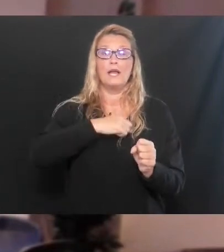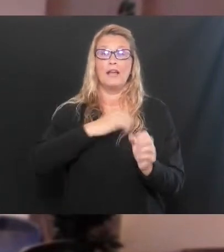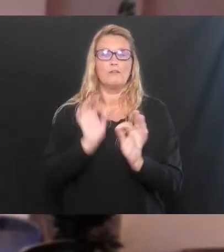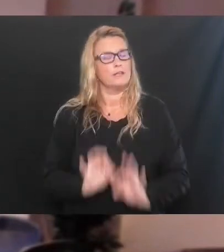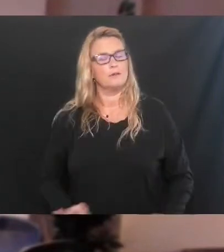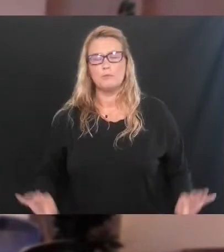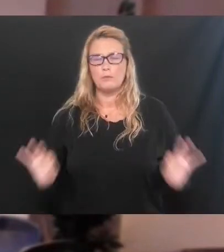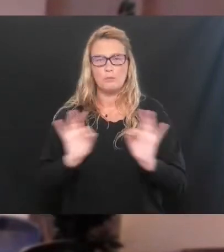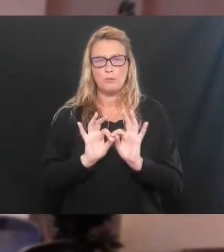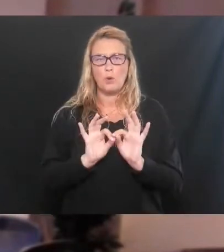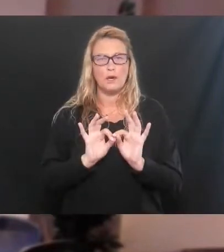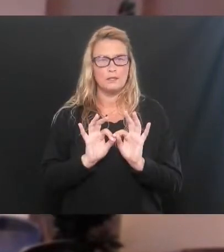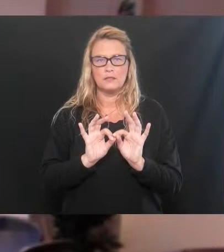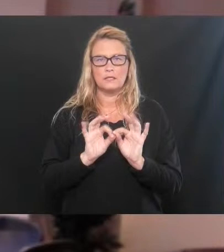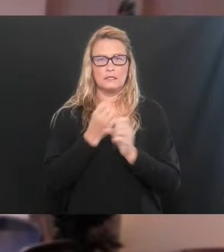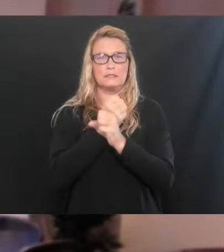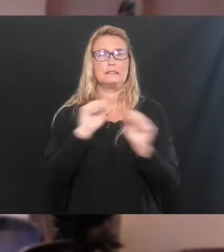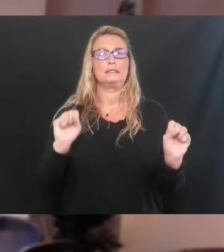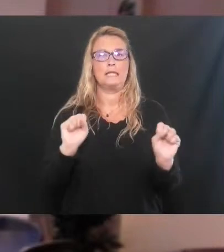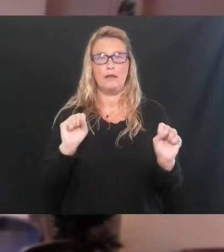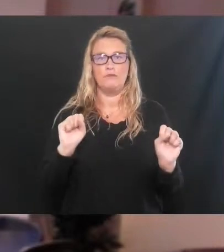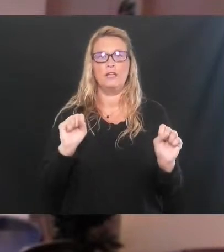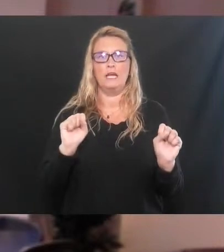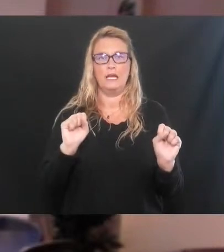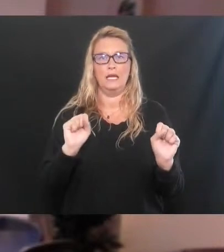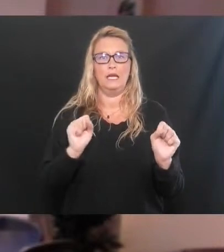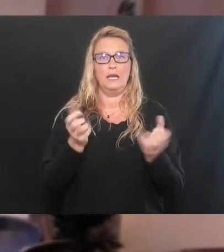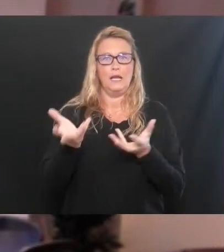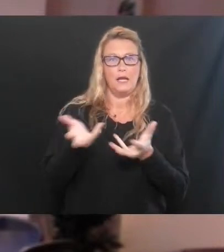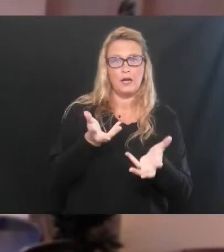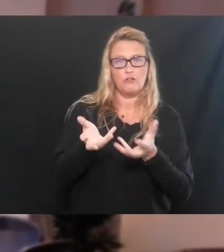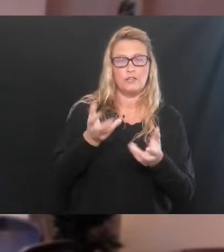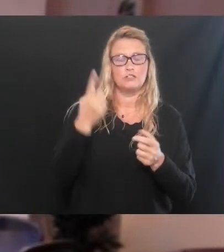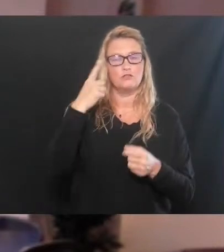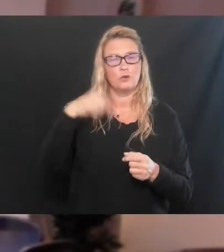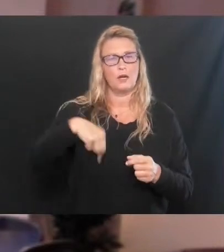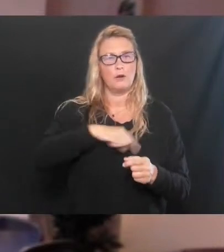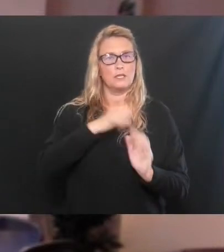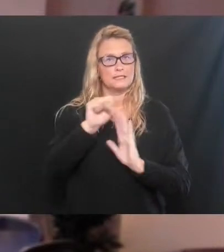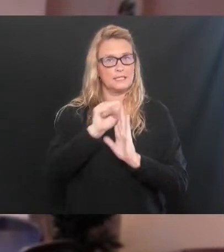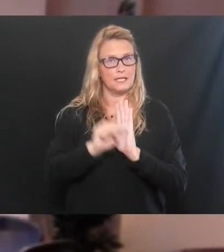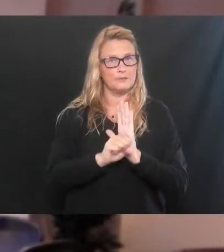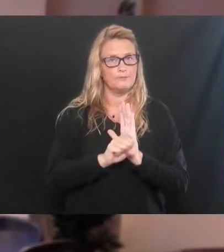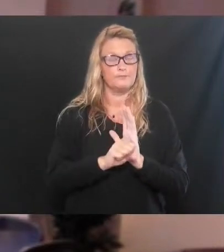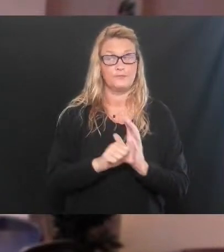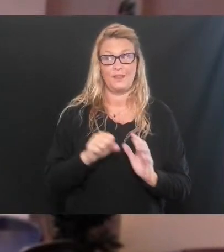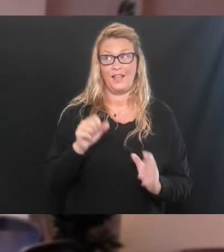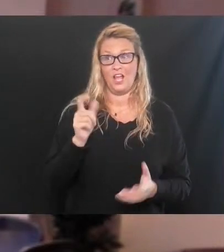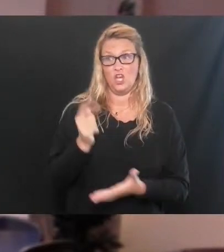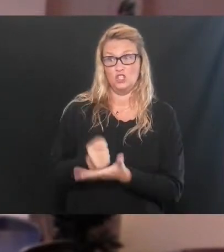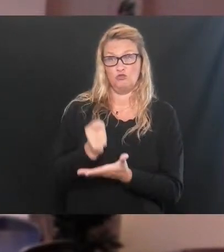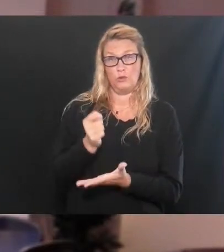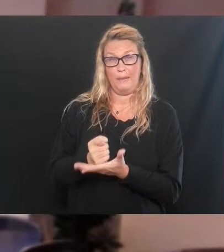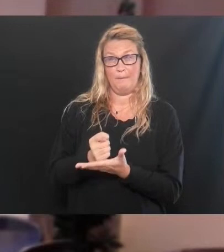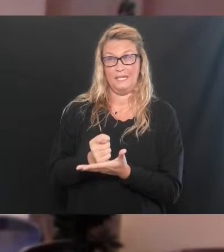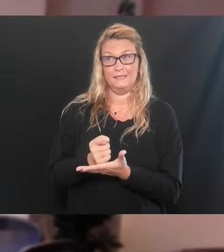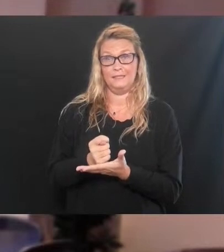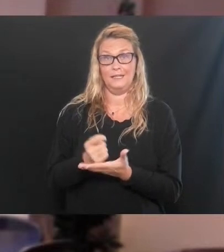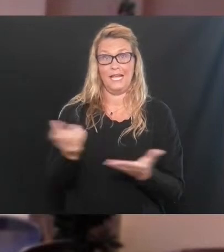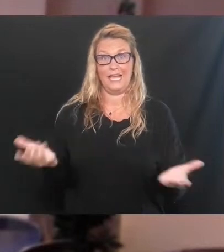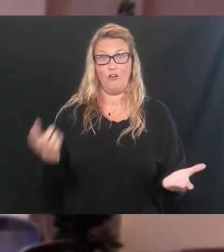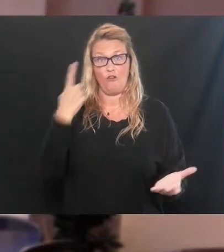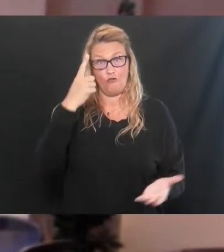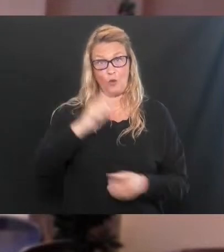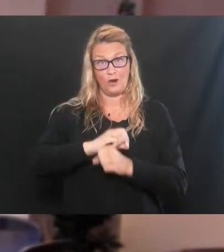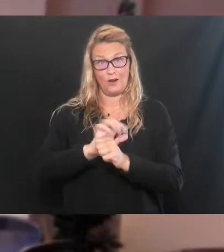important interventions to the state. The treatment that we have, though, for this pandemic, this virus, are the vaccines.